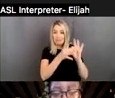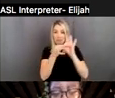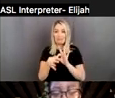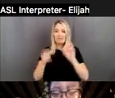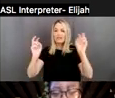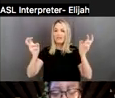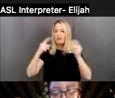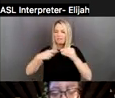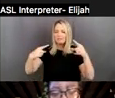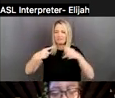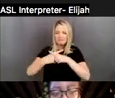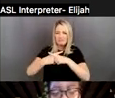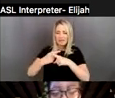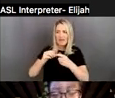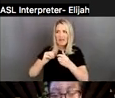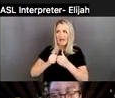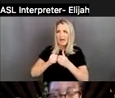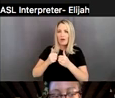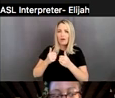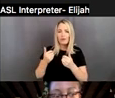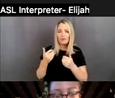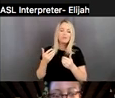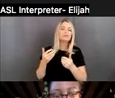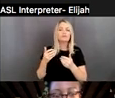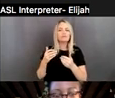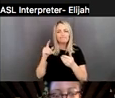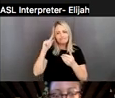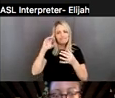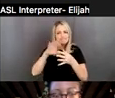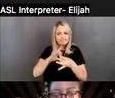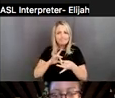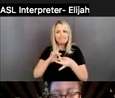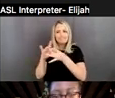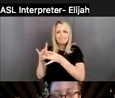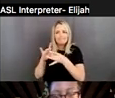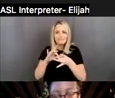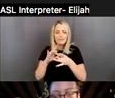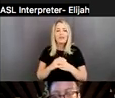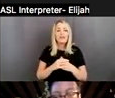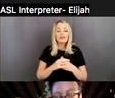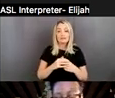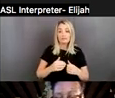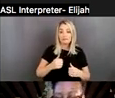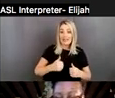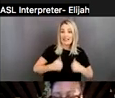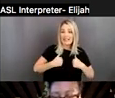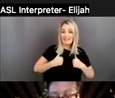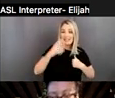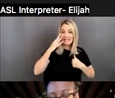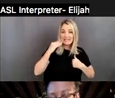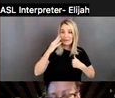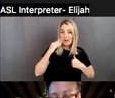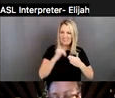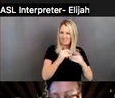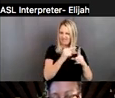conflict in ways that we can make those through lines and connections. Lived experience is a term that often comes up in like